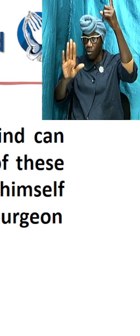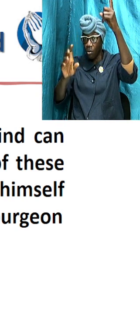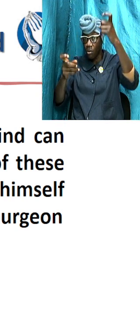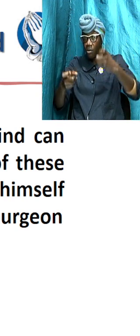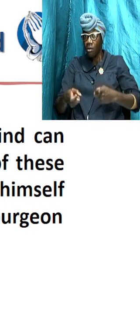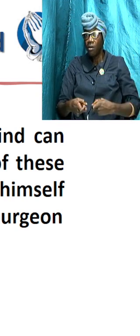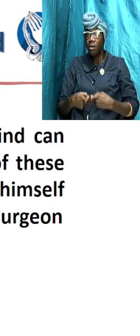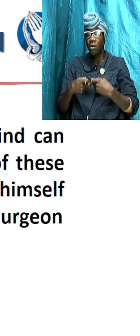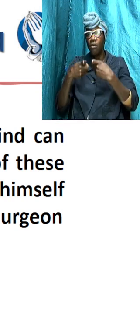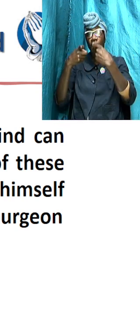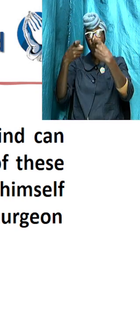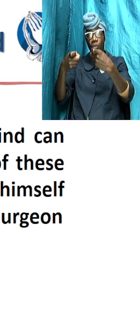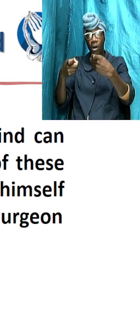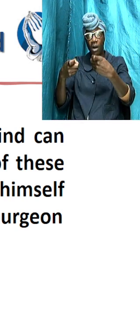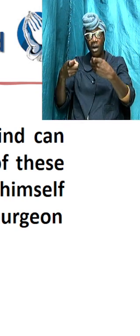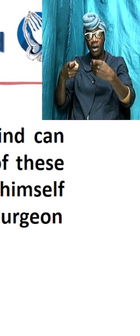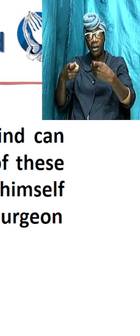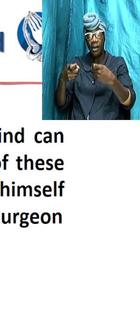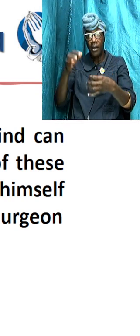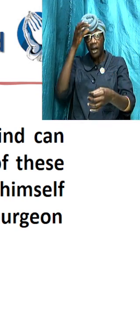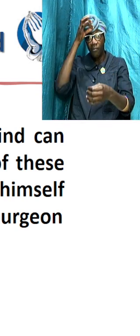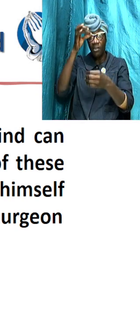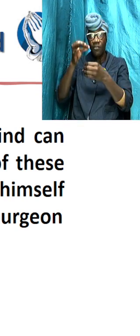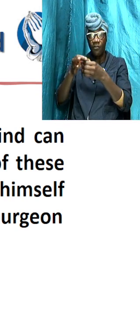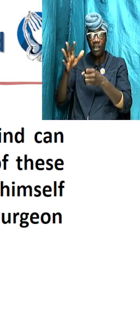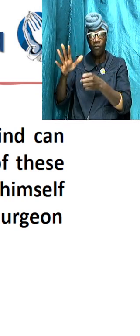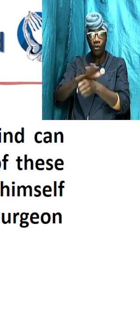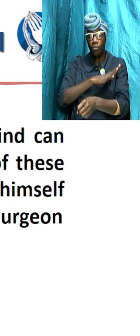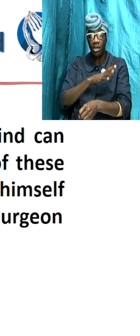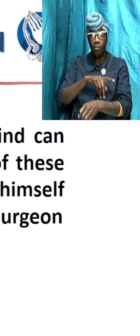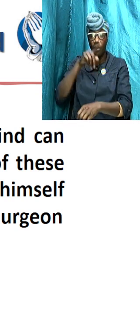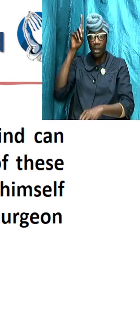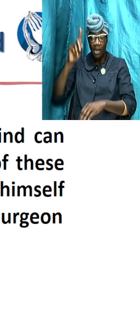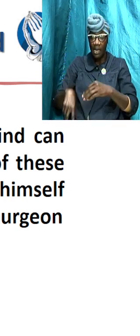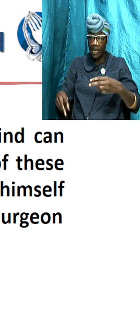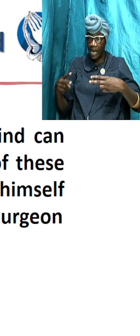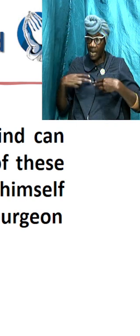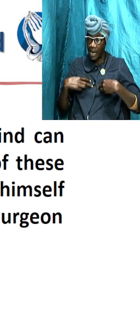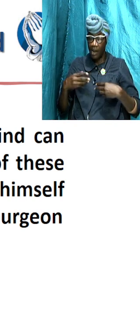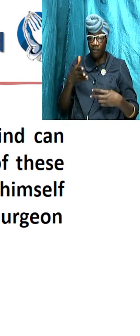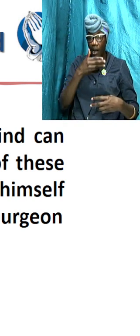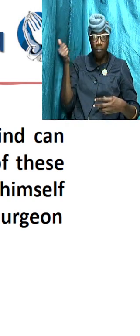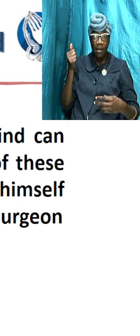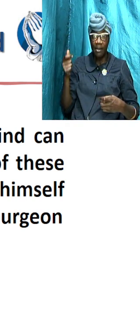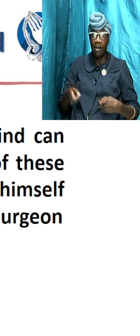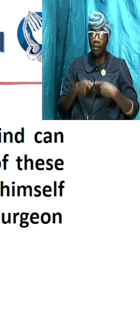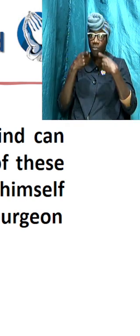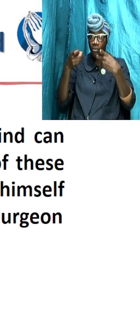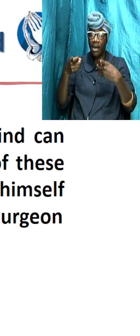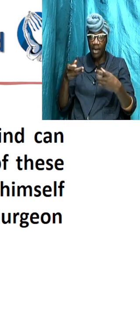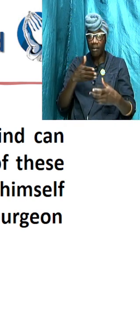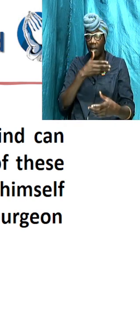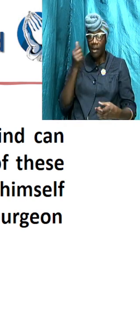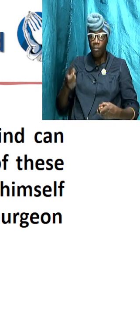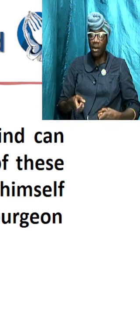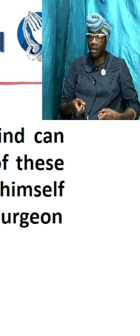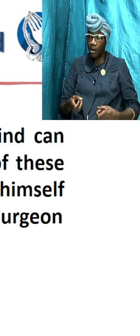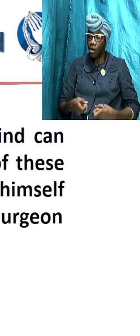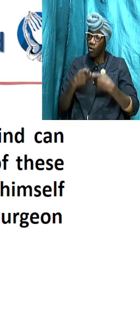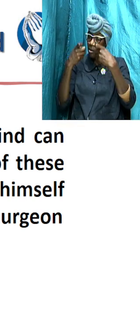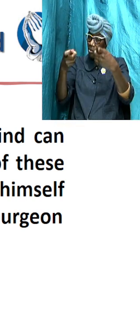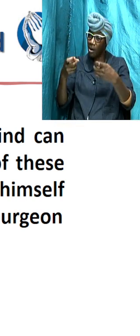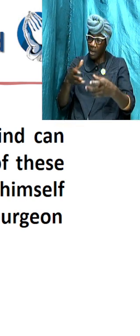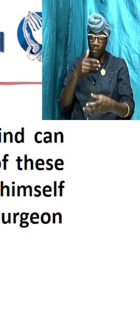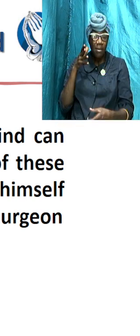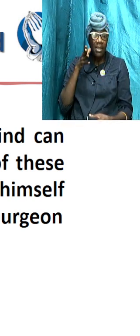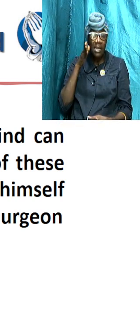faithful people. My God. And trust me, you can't have a better prize, a better reward, a better destiny than to know that you're going to